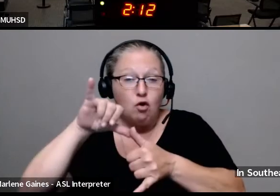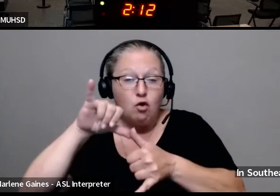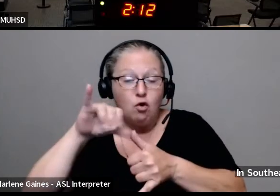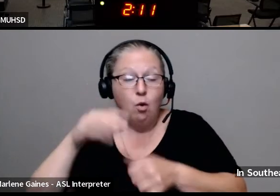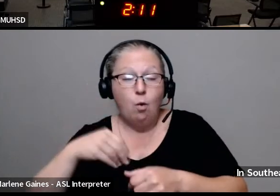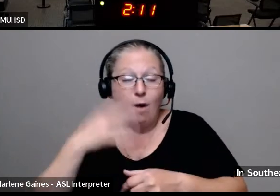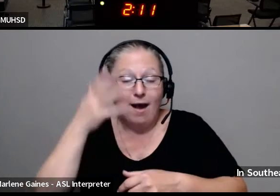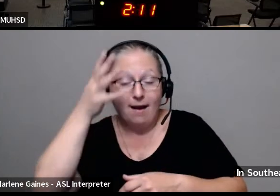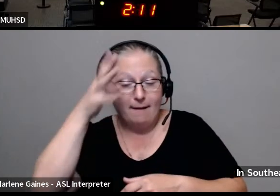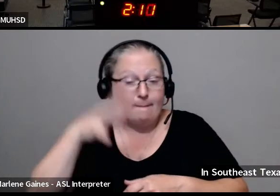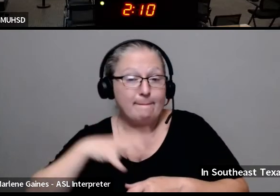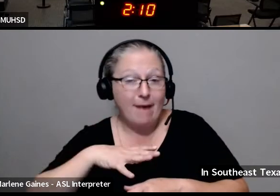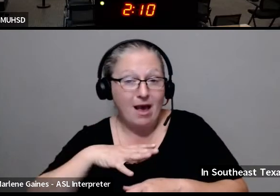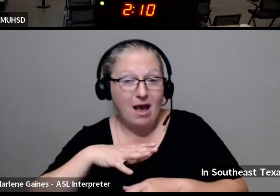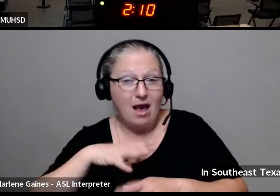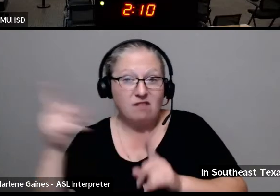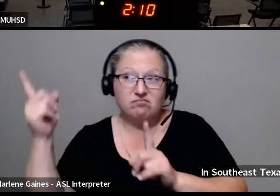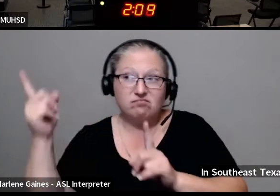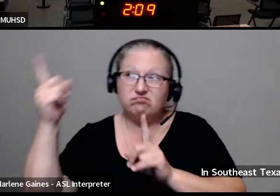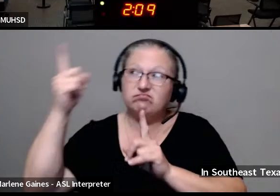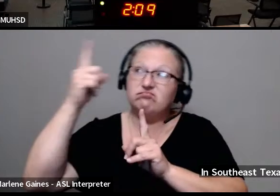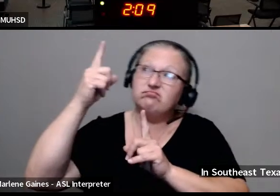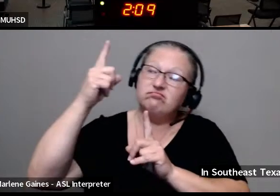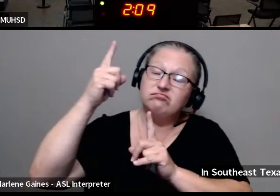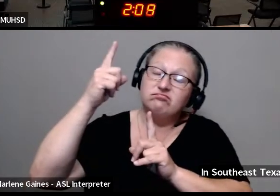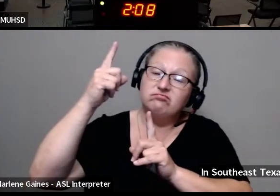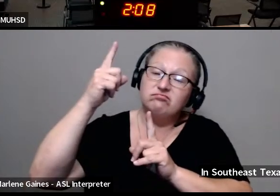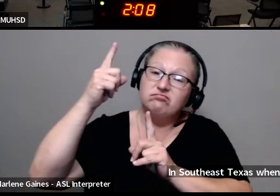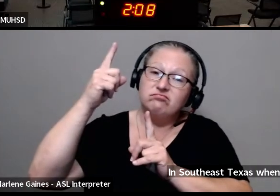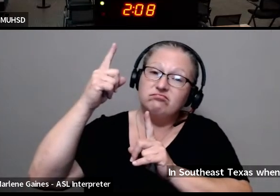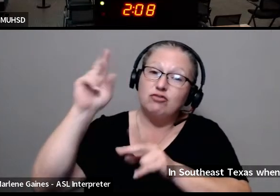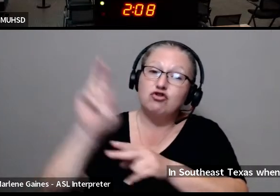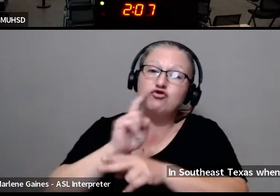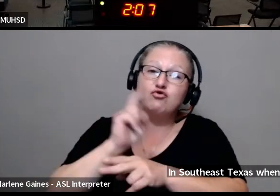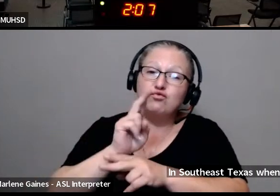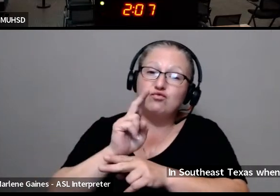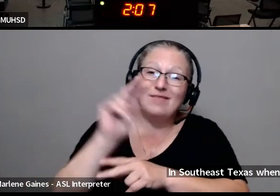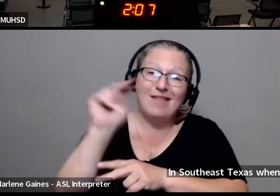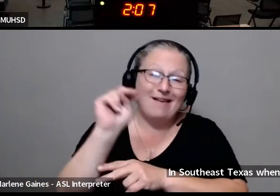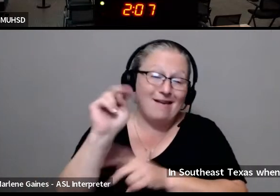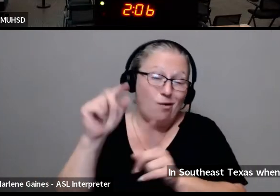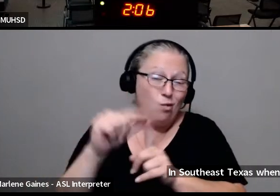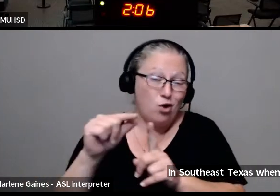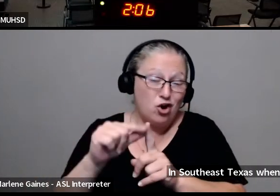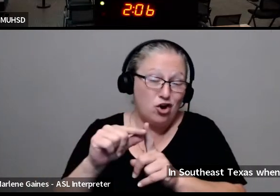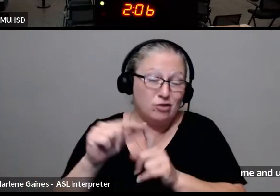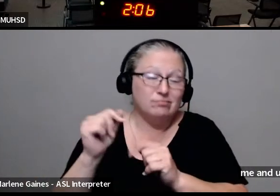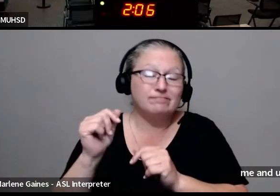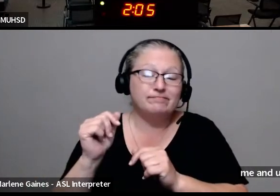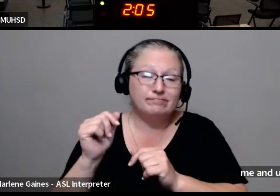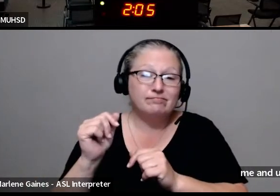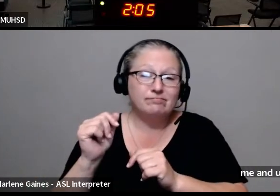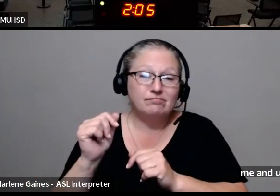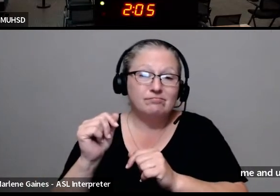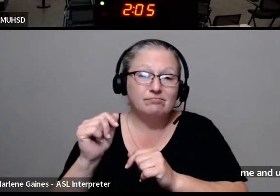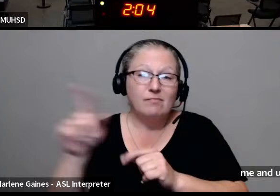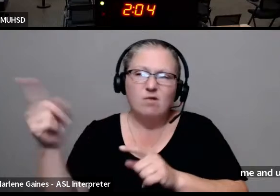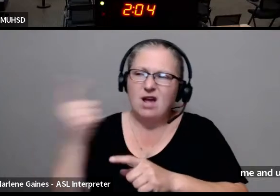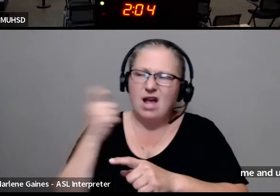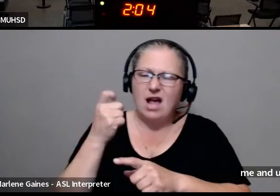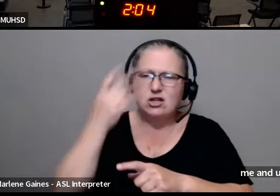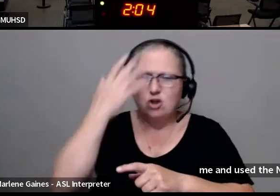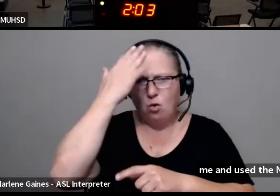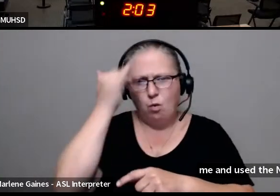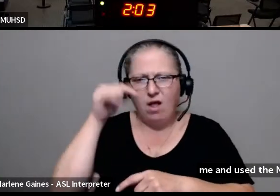male towered over me and used the N-word as he asked why